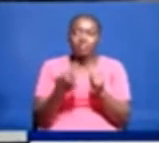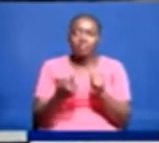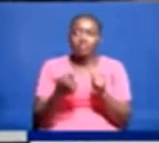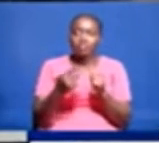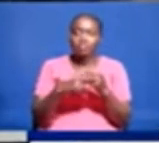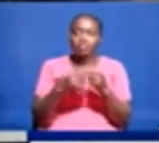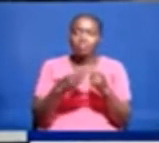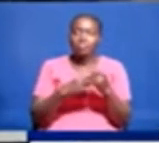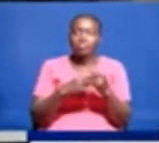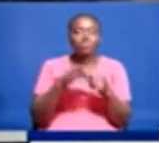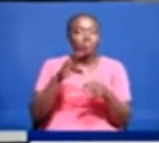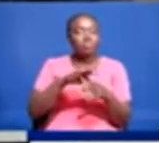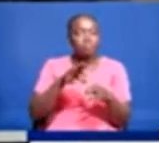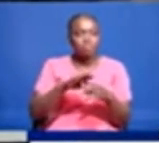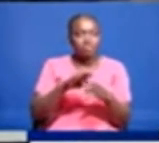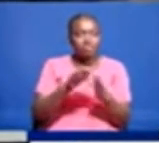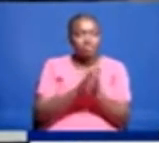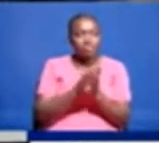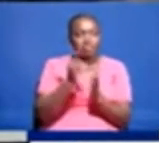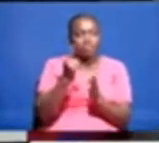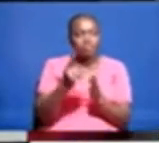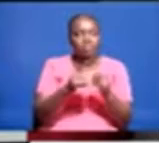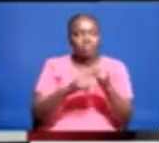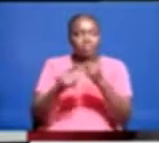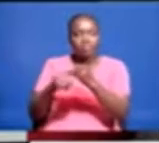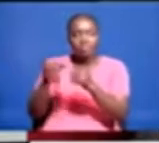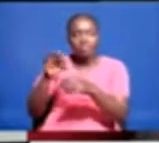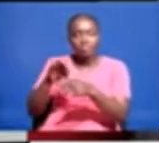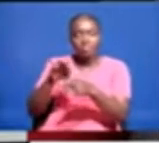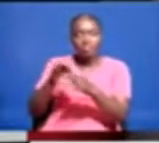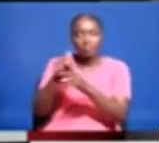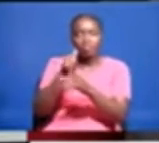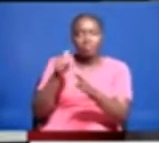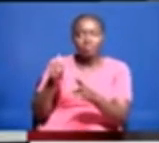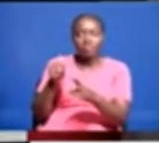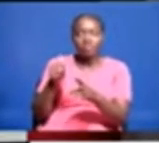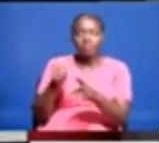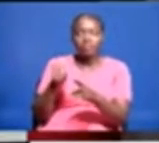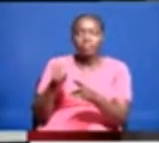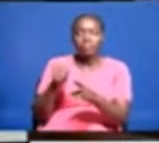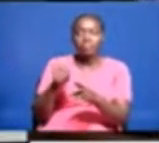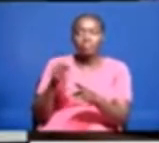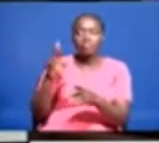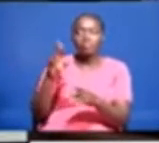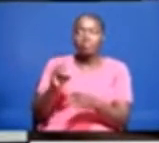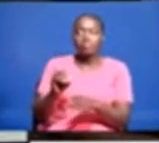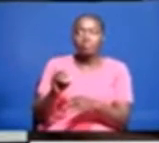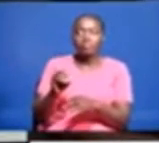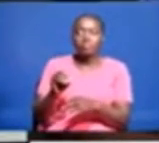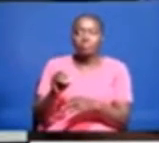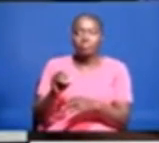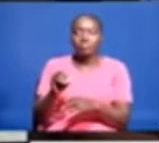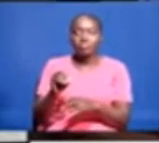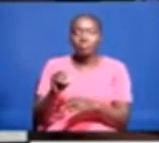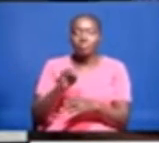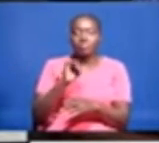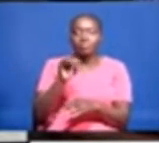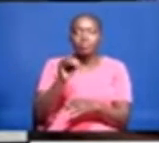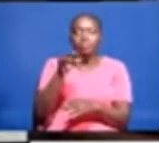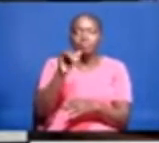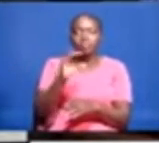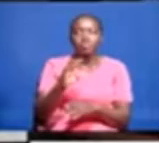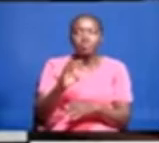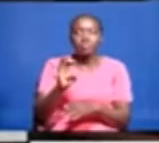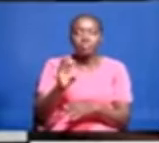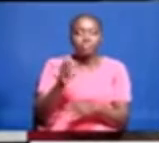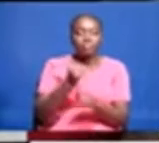10,178 votes. 166 votes were rejected by the returning officer, Winfred Ndoti. Joyous Mwikali promised to work to